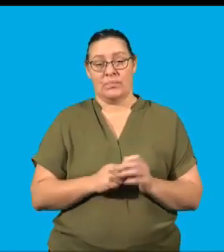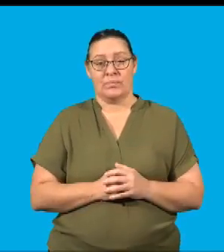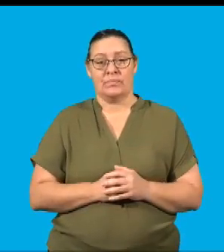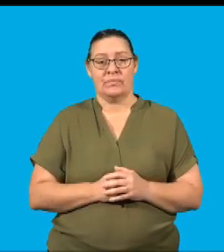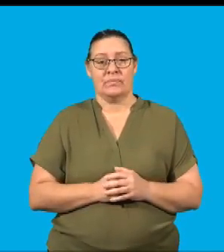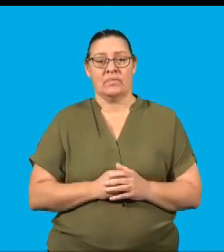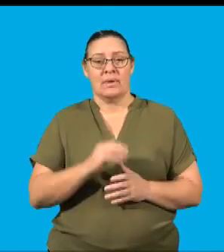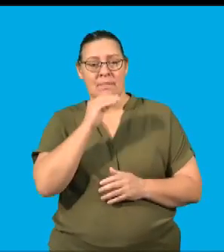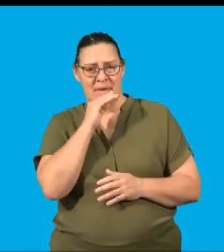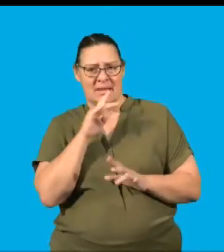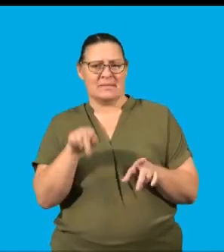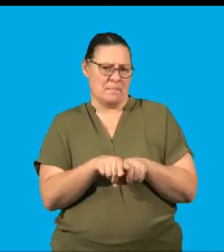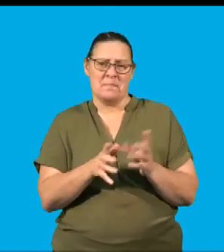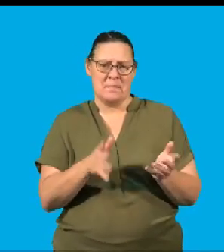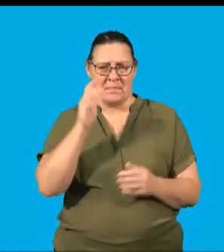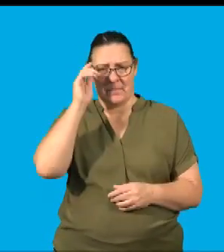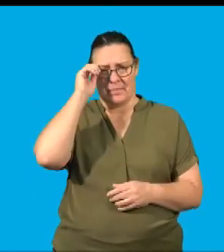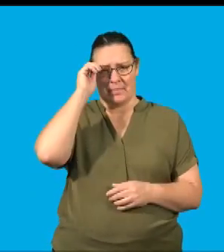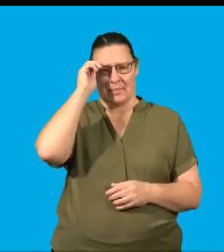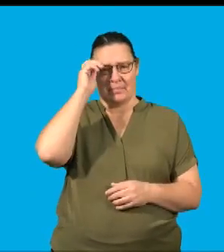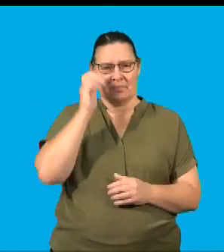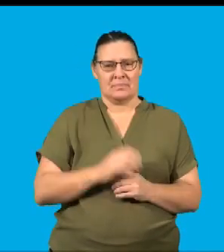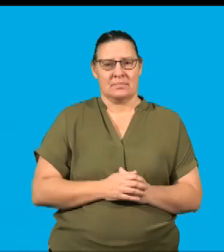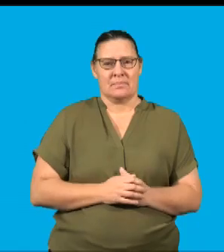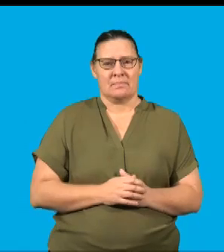value. It means the same thing.